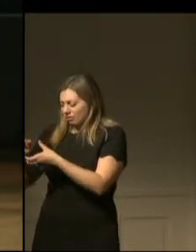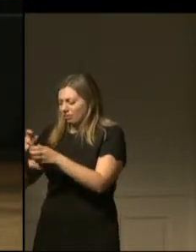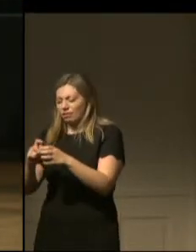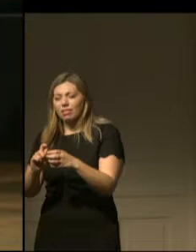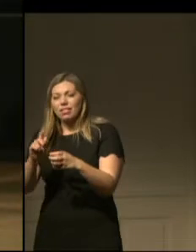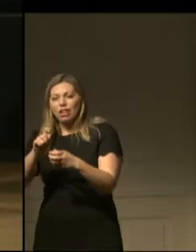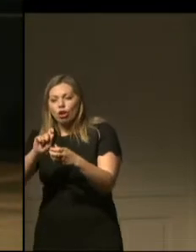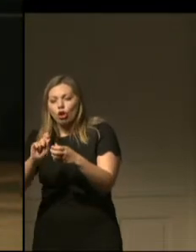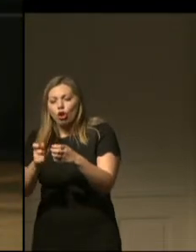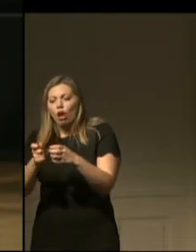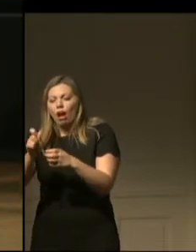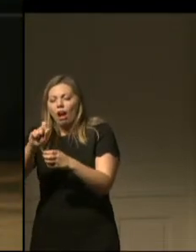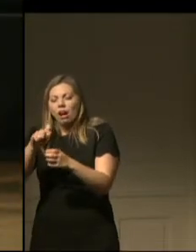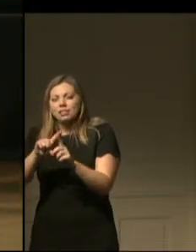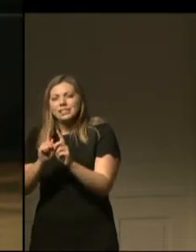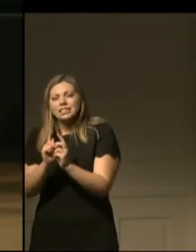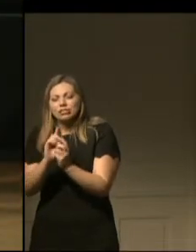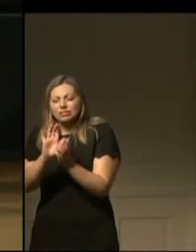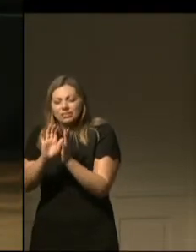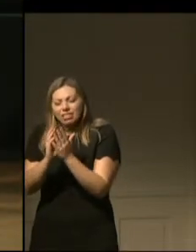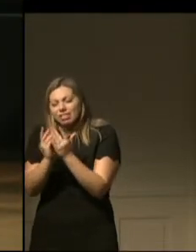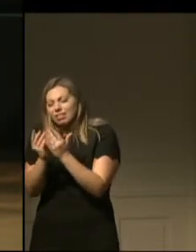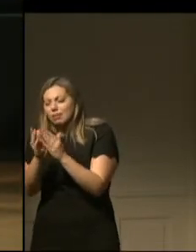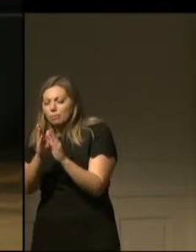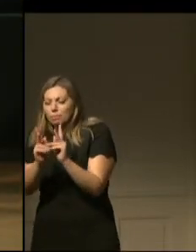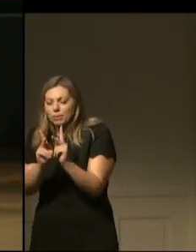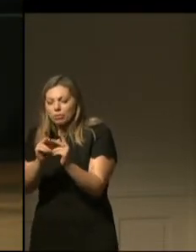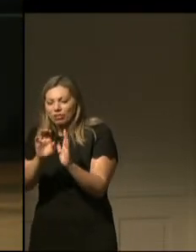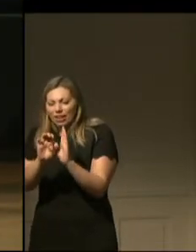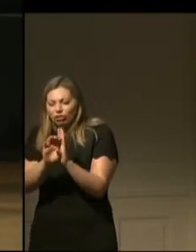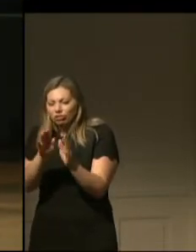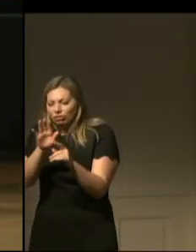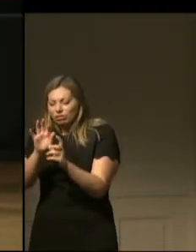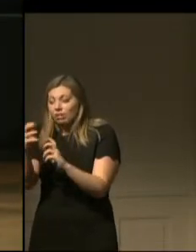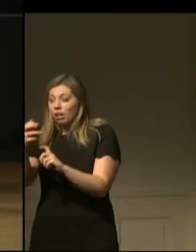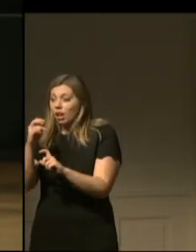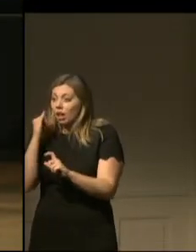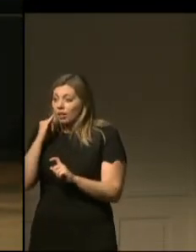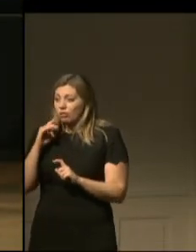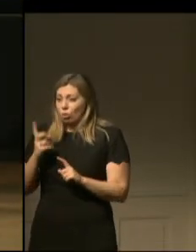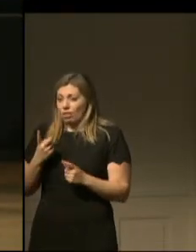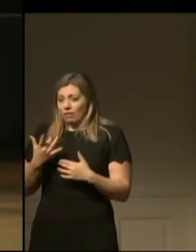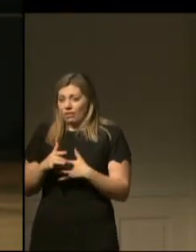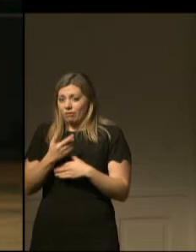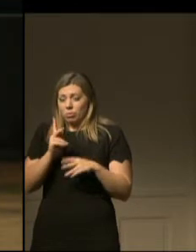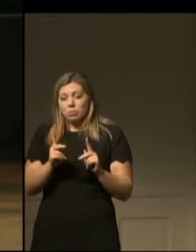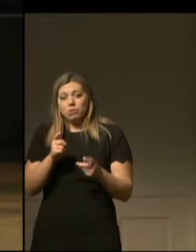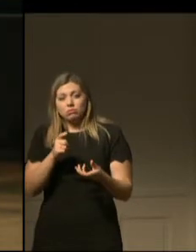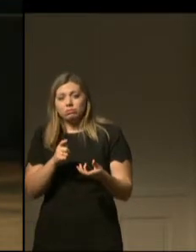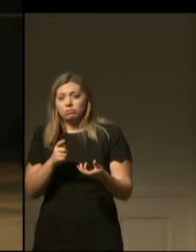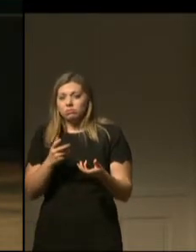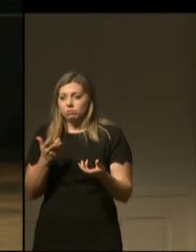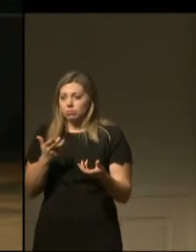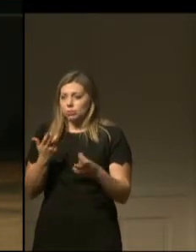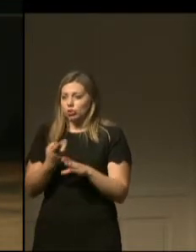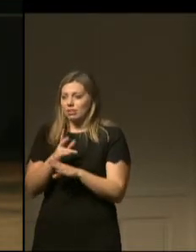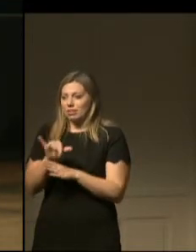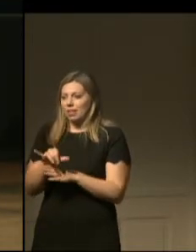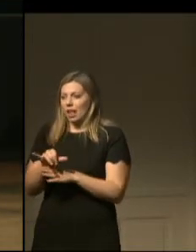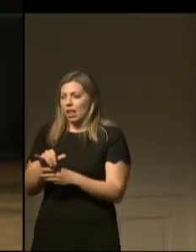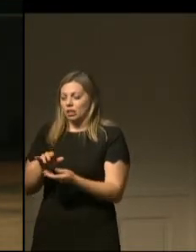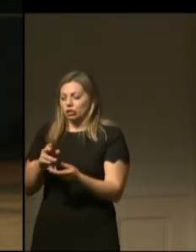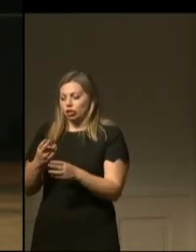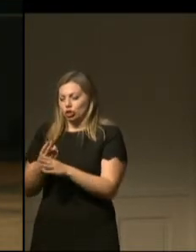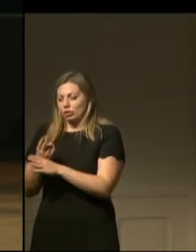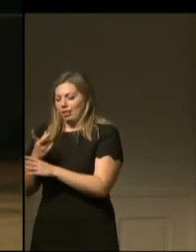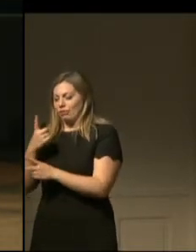it. If you just make that available to people, you're gonna have a population that may go off and actually turn that into the handle for a sword,